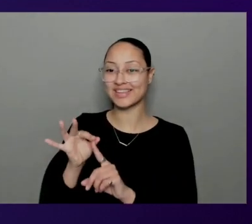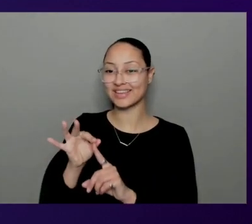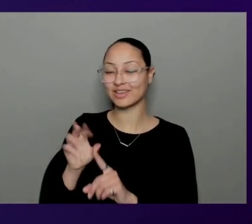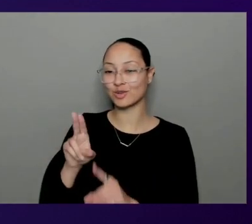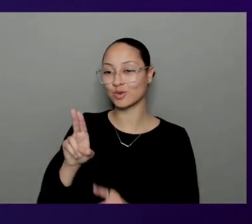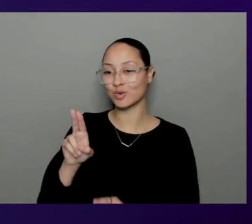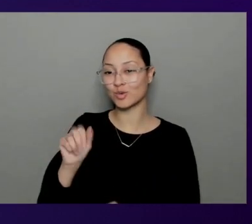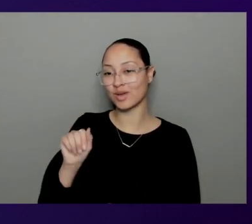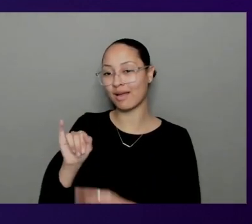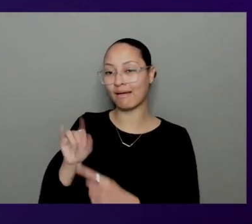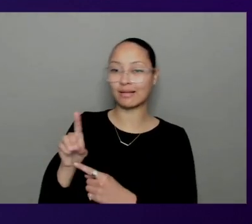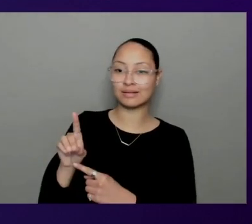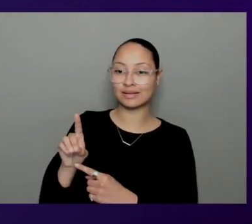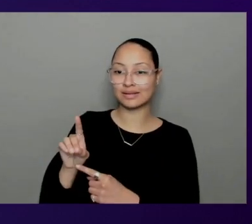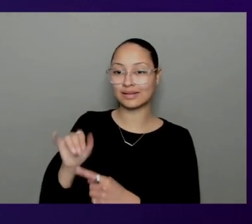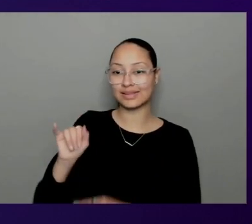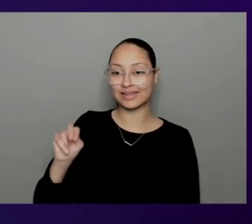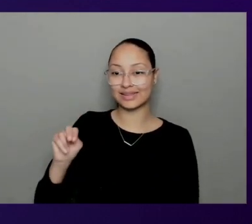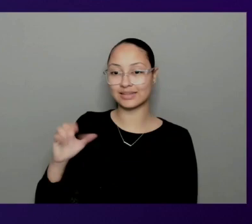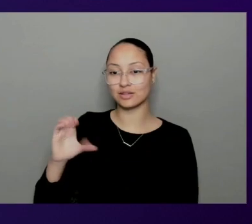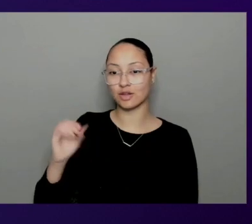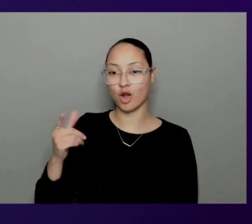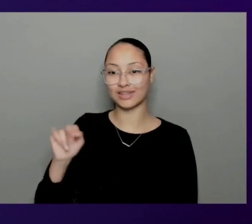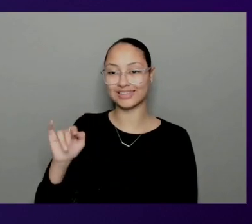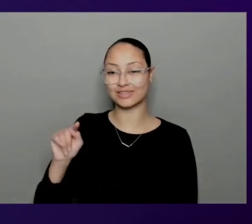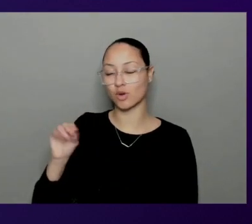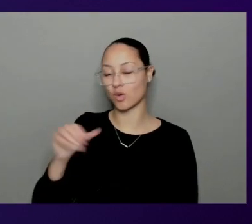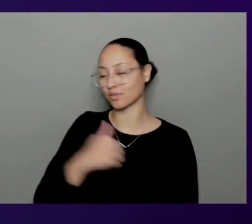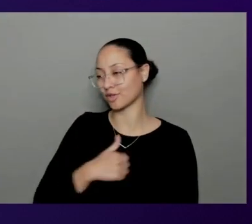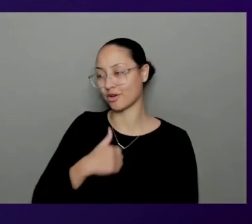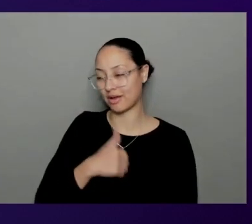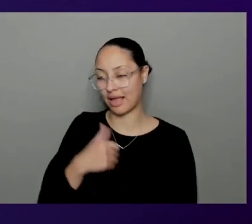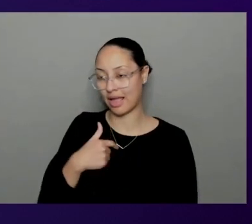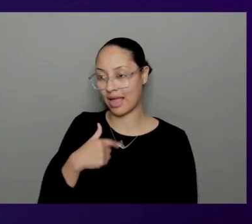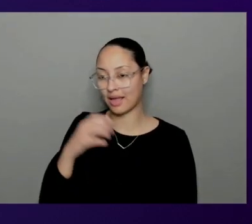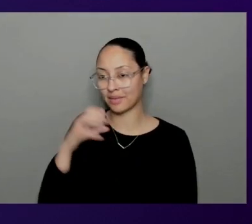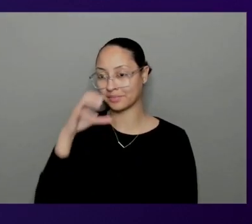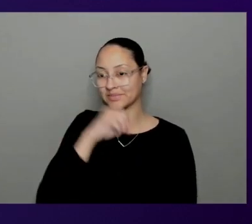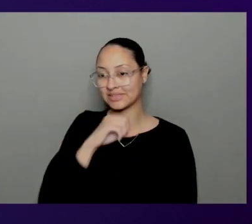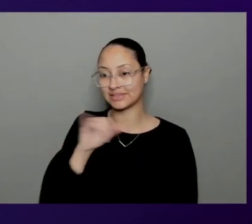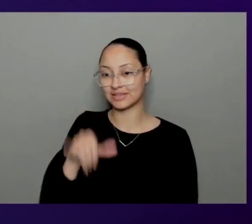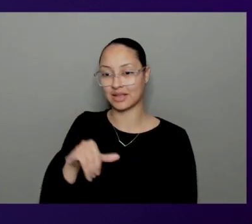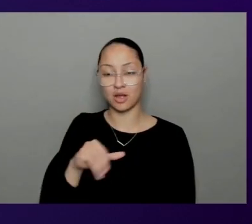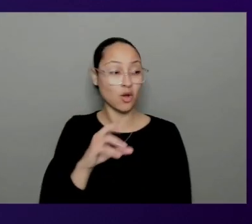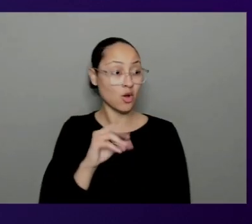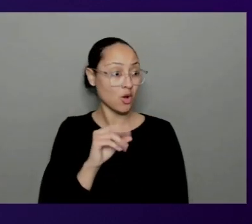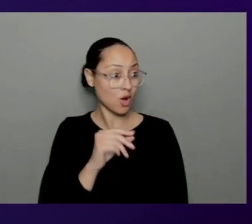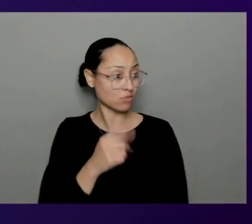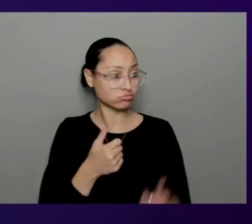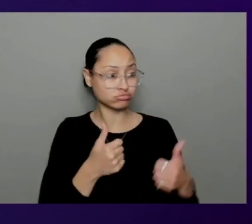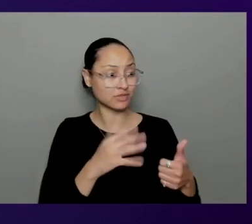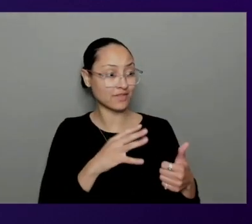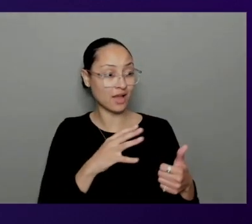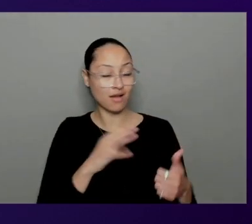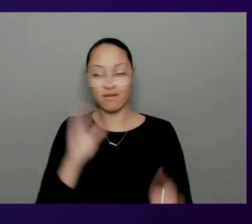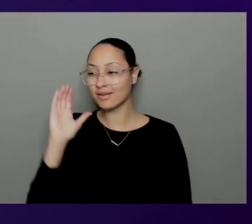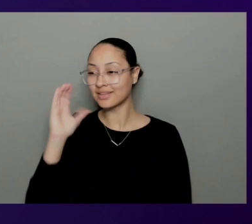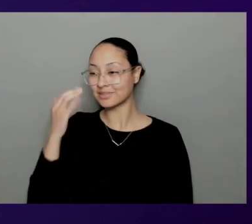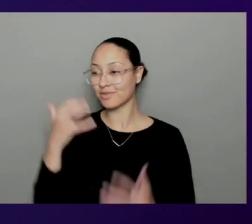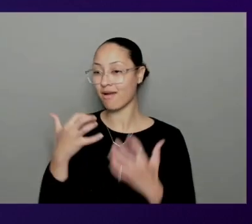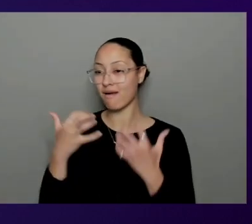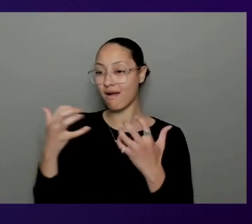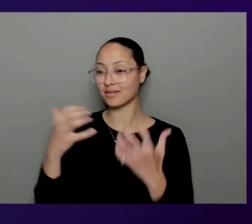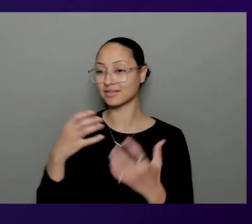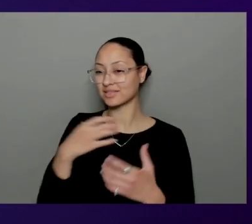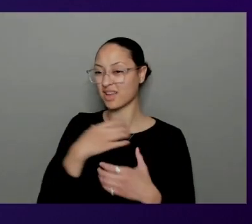it now. Absolutely. Totally. Absolutely. Sorry. Sorry. No, it's Following all you good. there. It's all good. But it Looks does like- mean Subway sandwich. Looks like the audience is hungry too, because we have a bunch of tacos